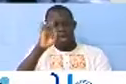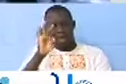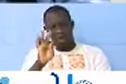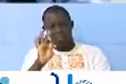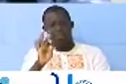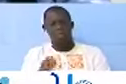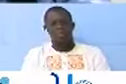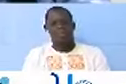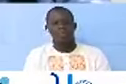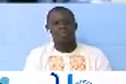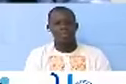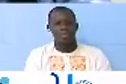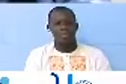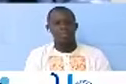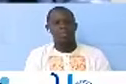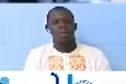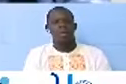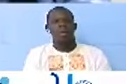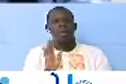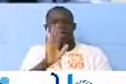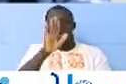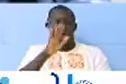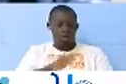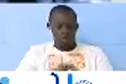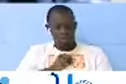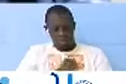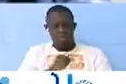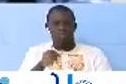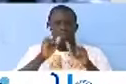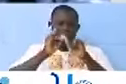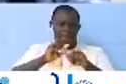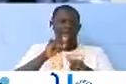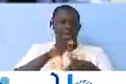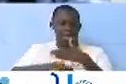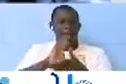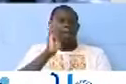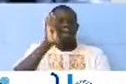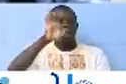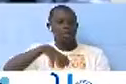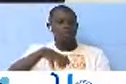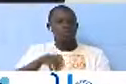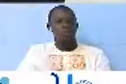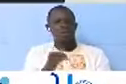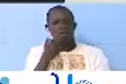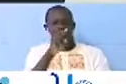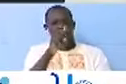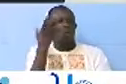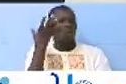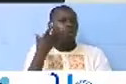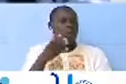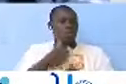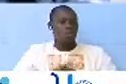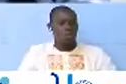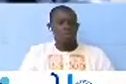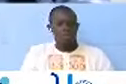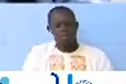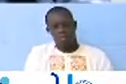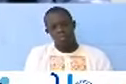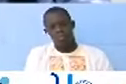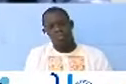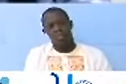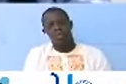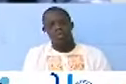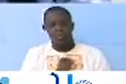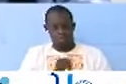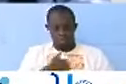Banjul, stay in Banjul right now. But later on I came down to stay in Banjul. When were you born? Sanjuma.